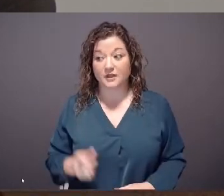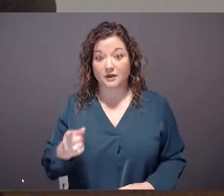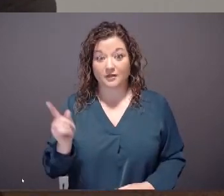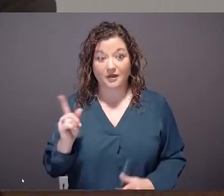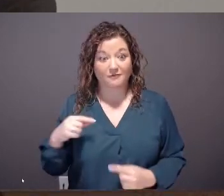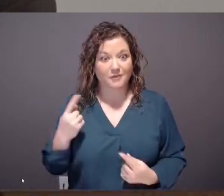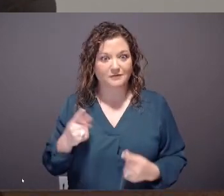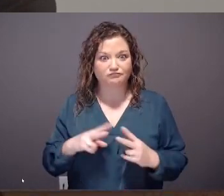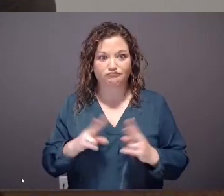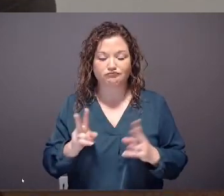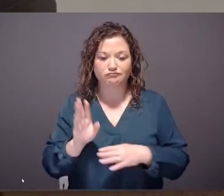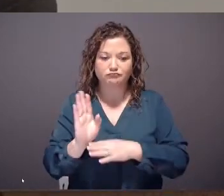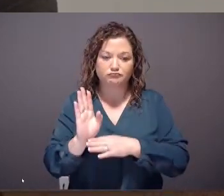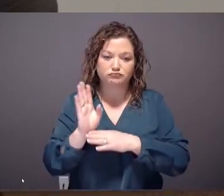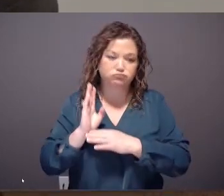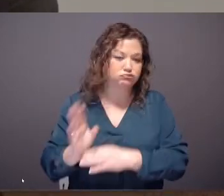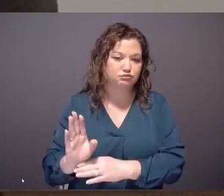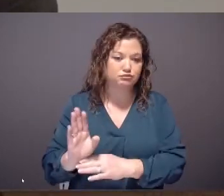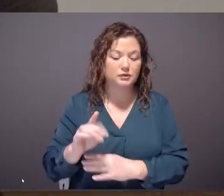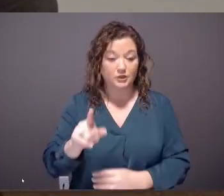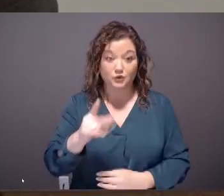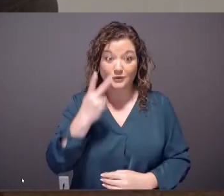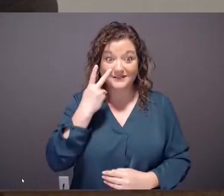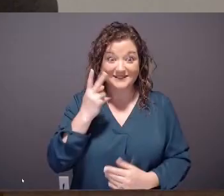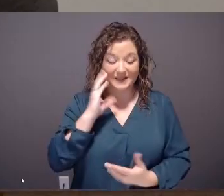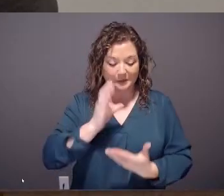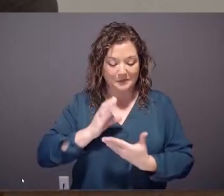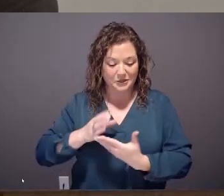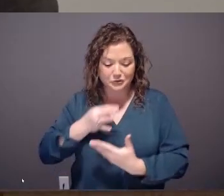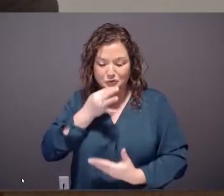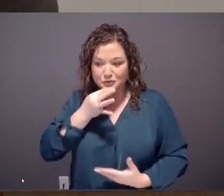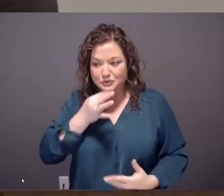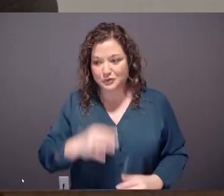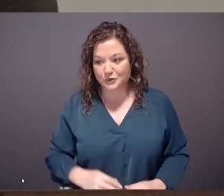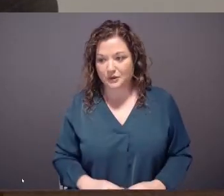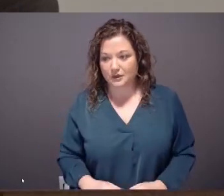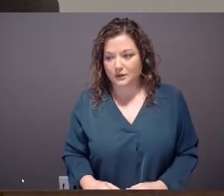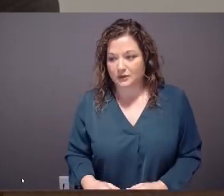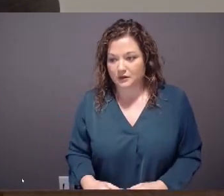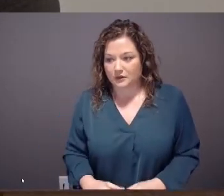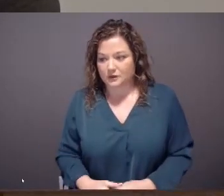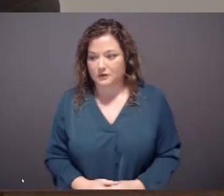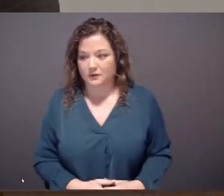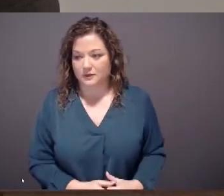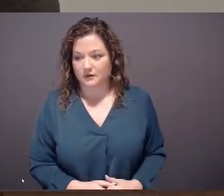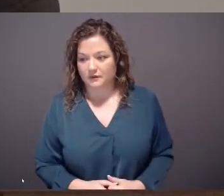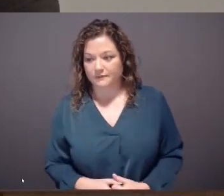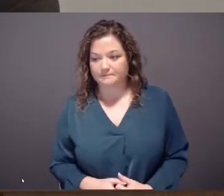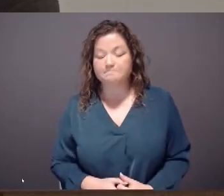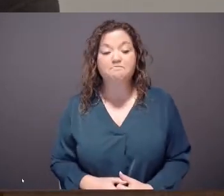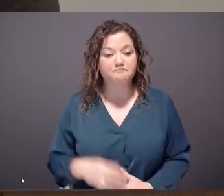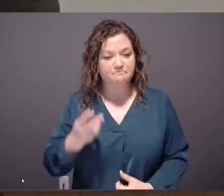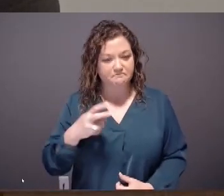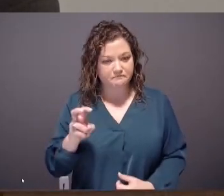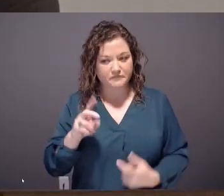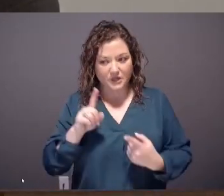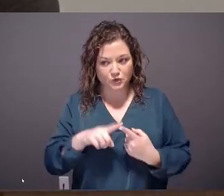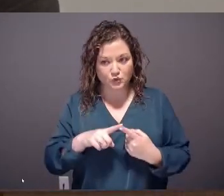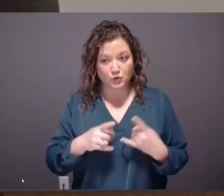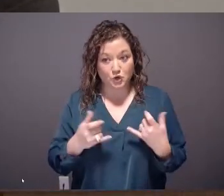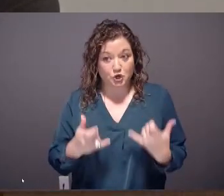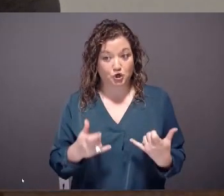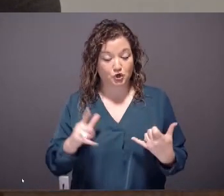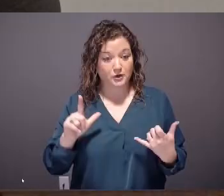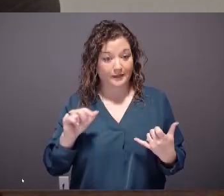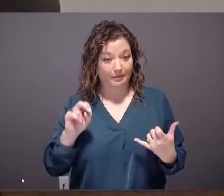of that imagery here in a moment on transitioning from our current landfill site,